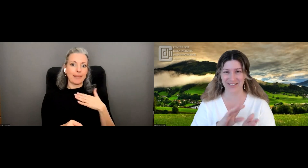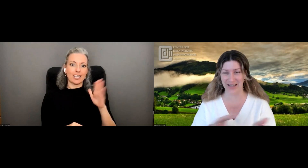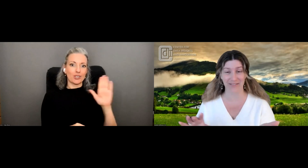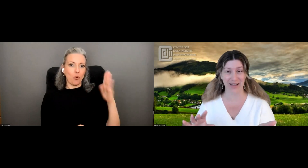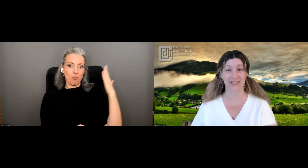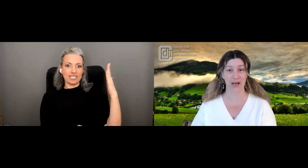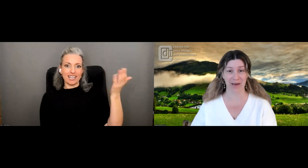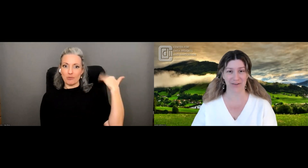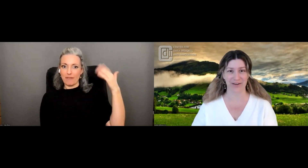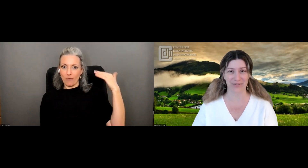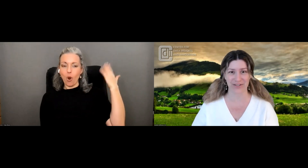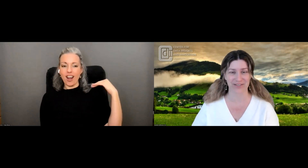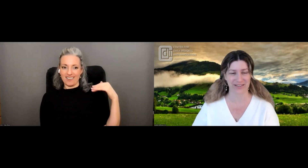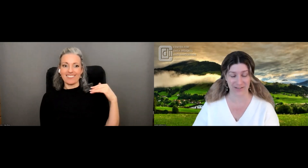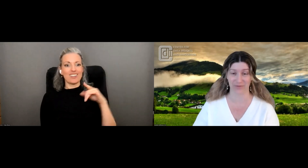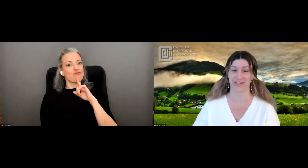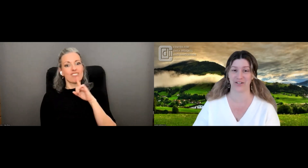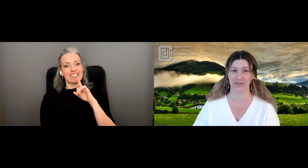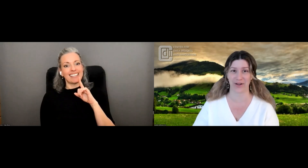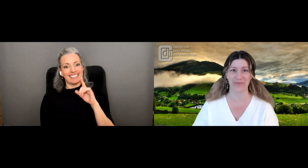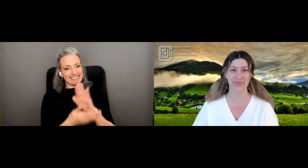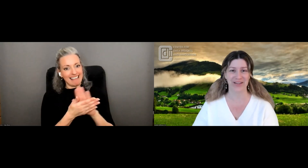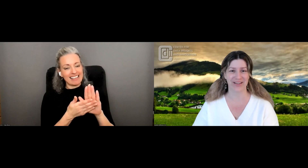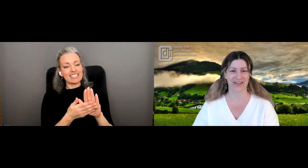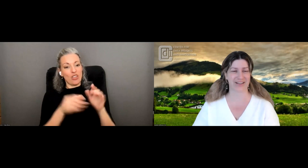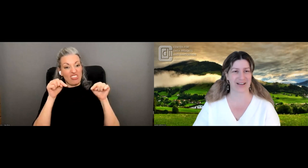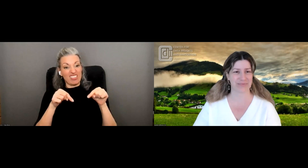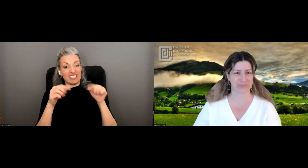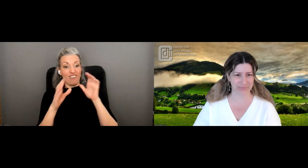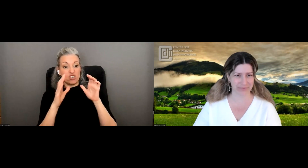earlier and just have that background for this conversation as well.